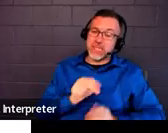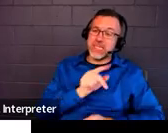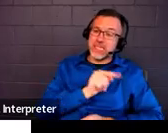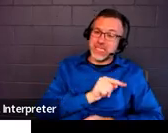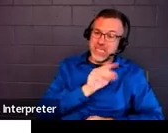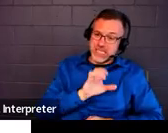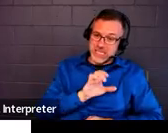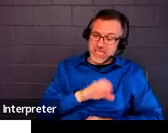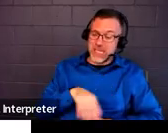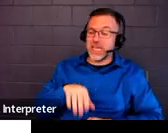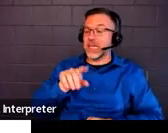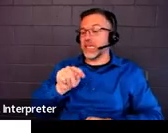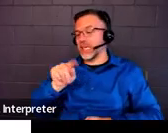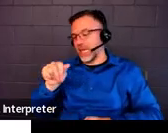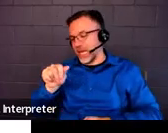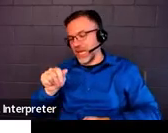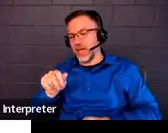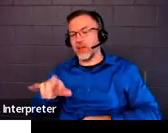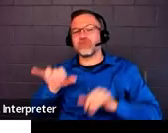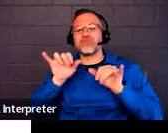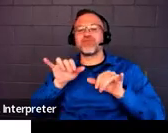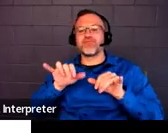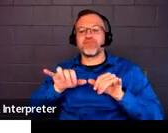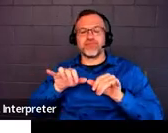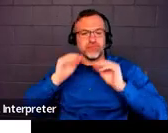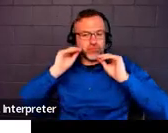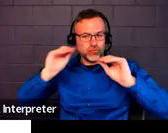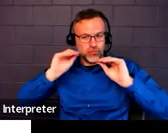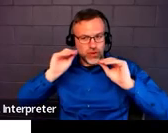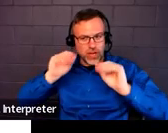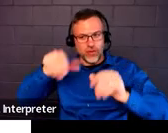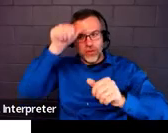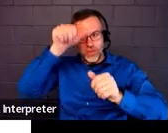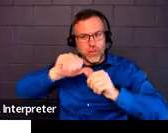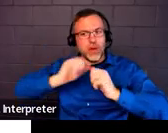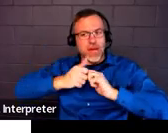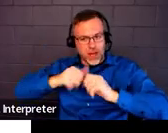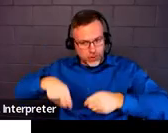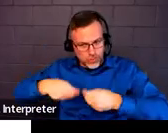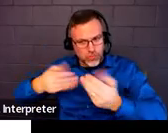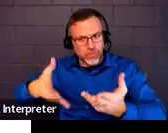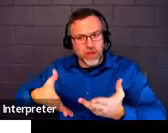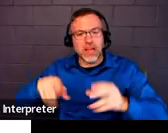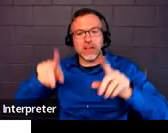refamiliarizing themselves with how this assessment is administered.